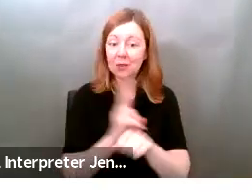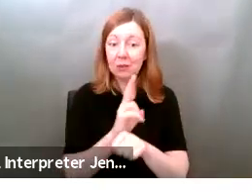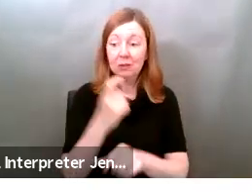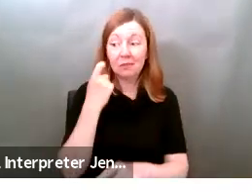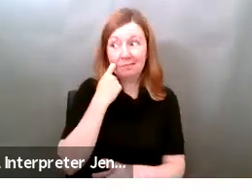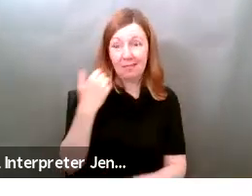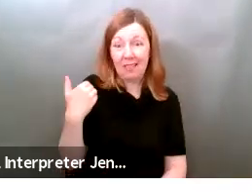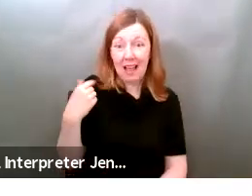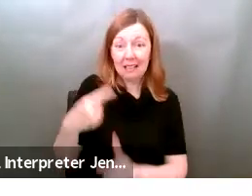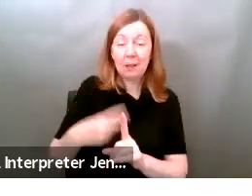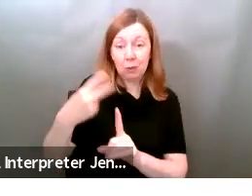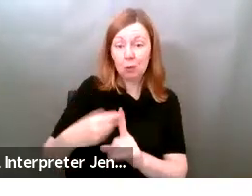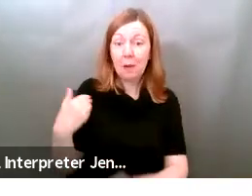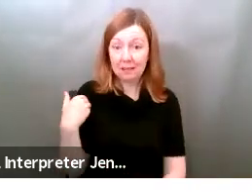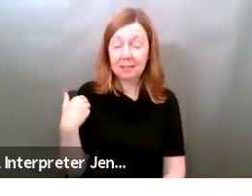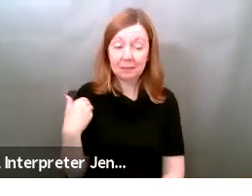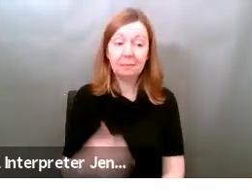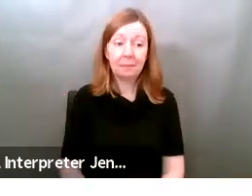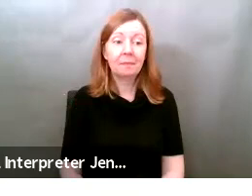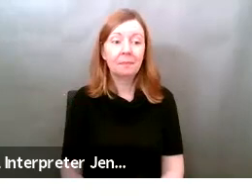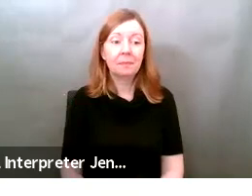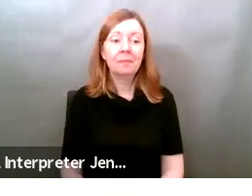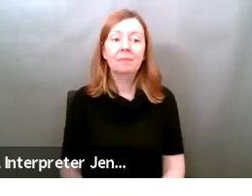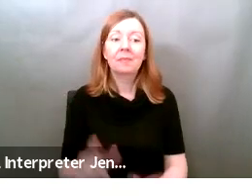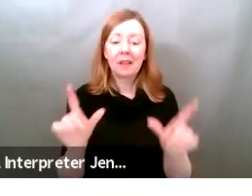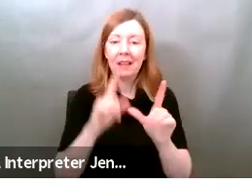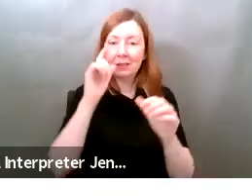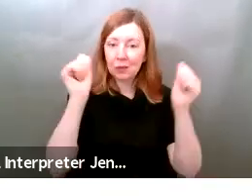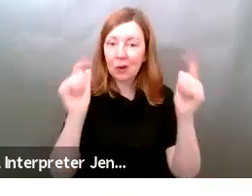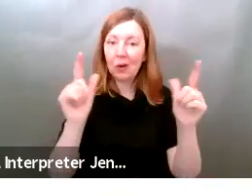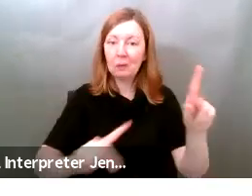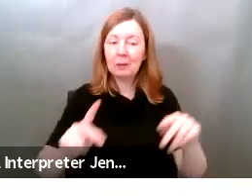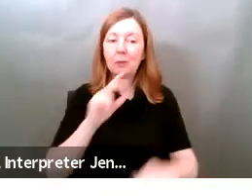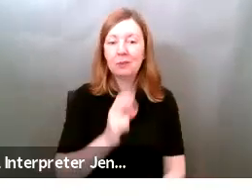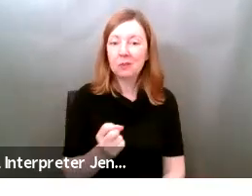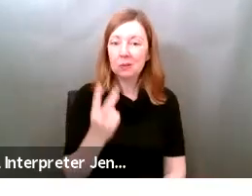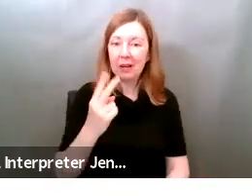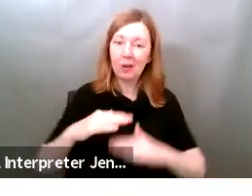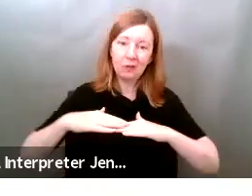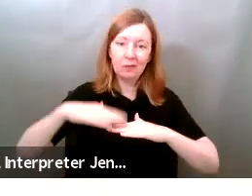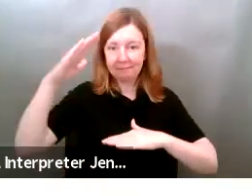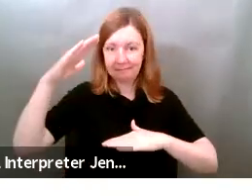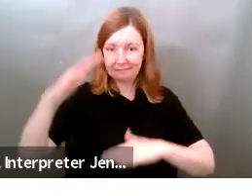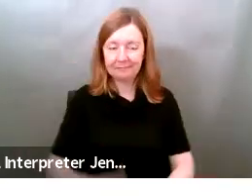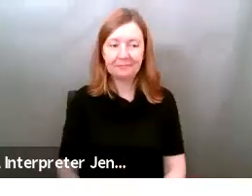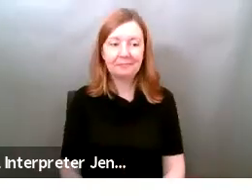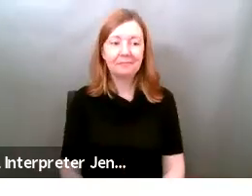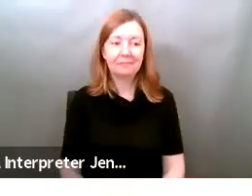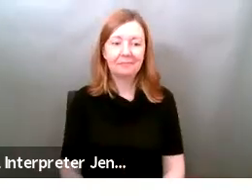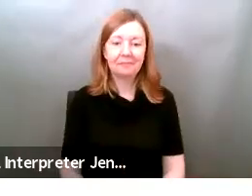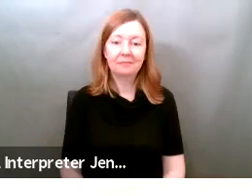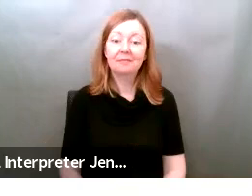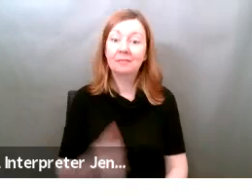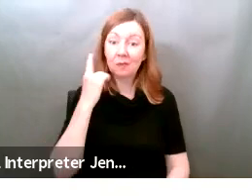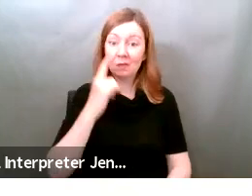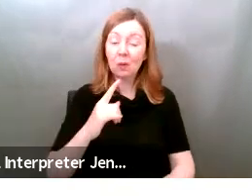month, or I guess now 2 months ago in April, and it's licensed for all people who are 12 and older. To get